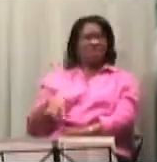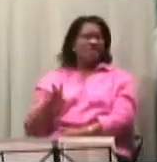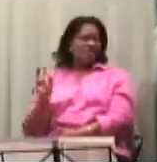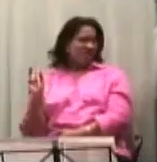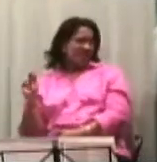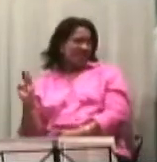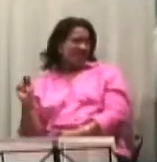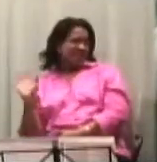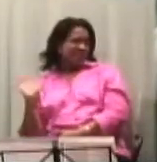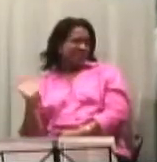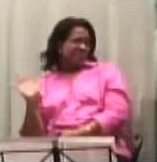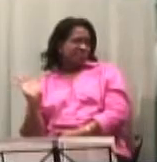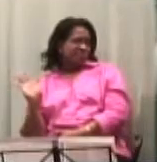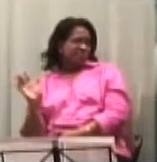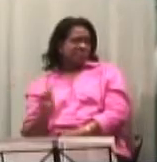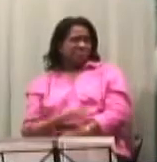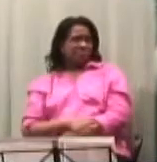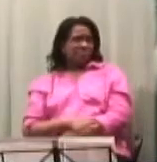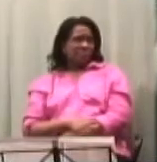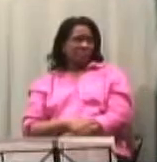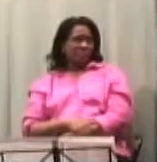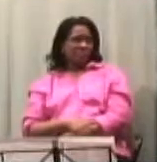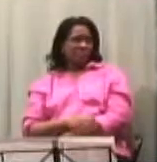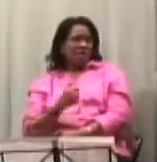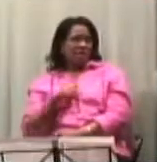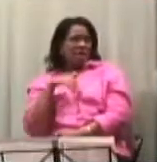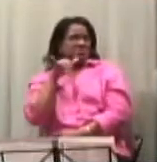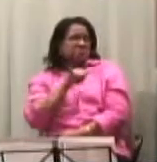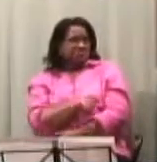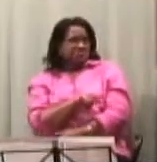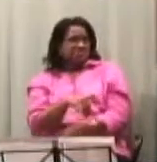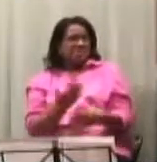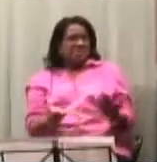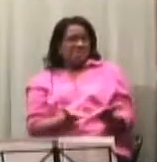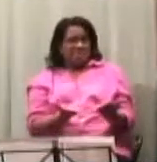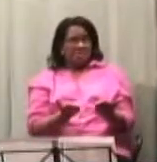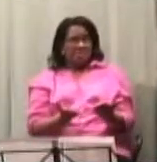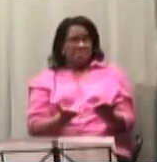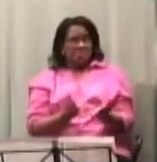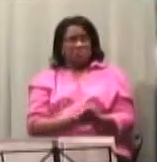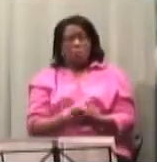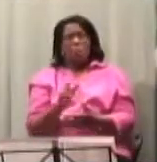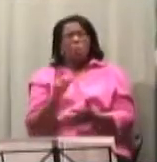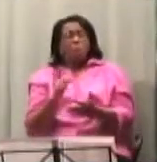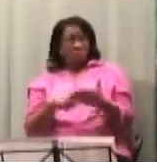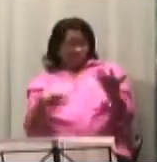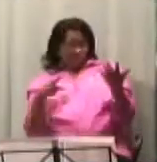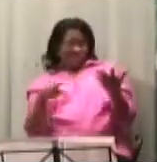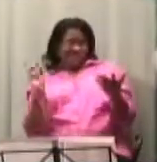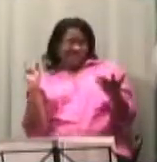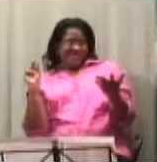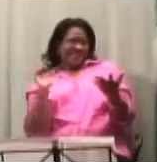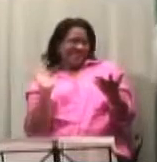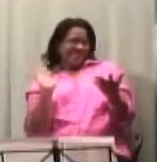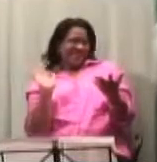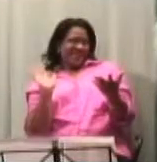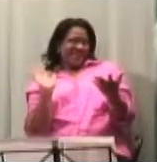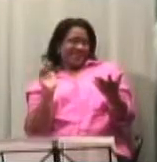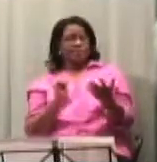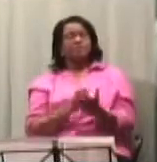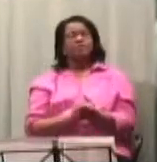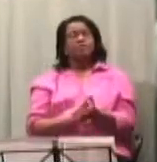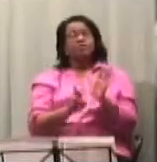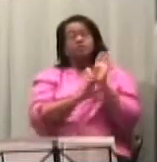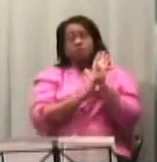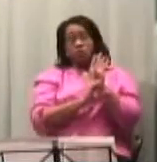situation of the seed fell on the edge of the path is the representation of